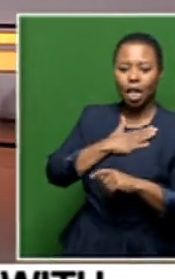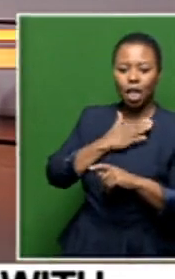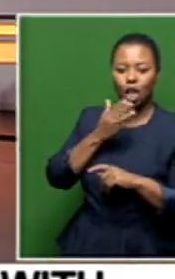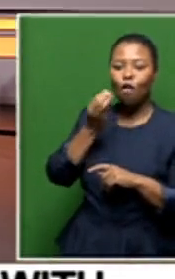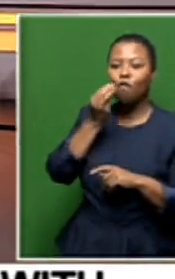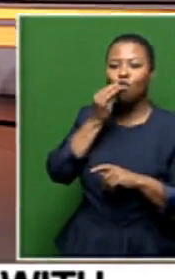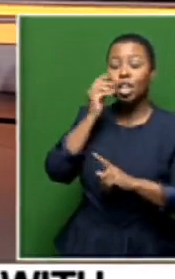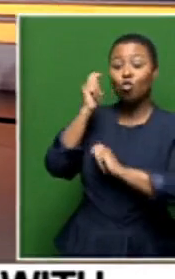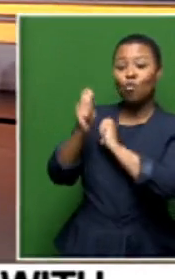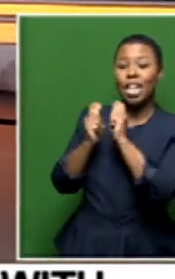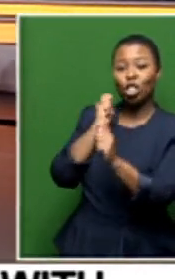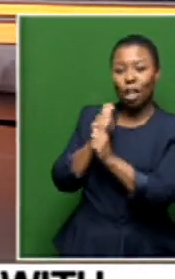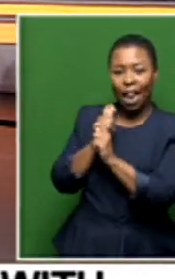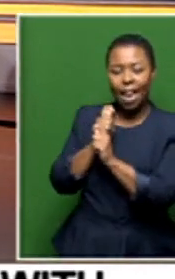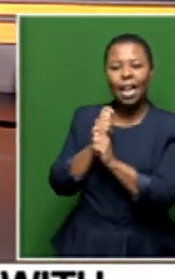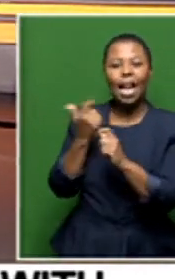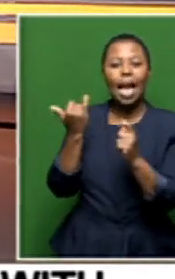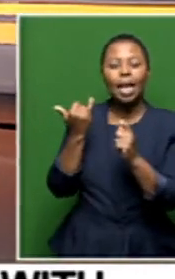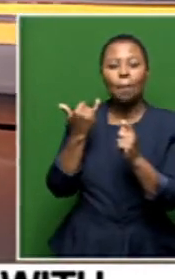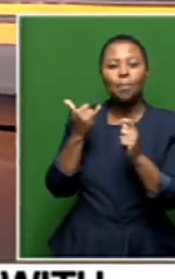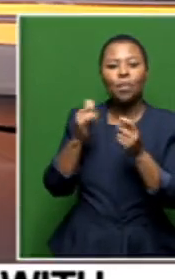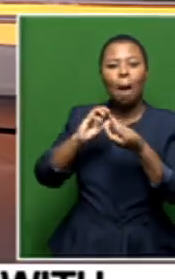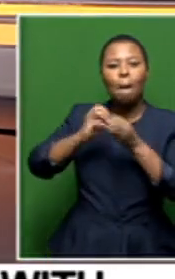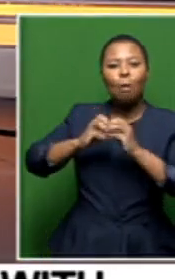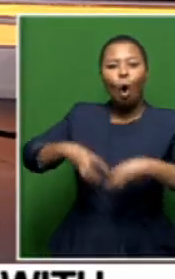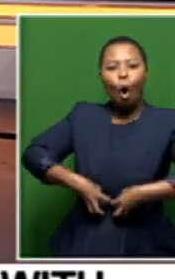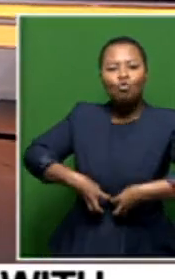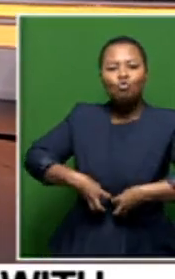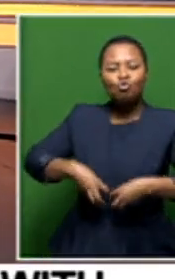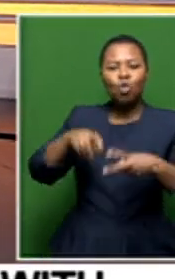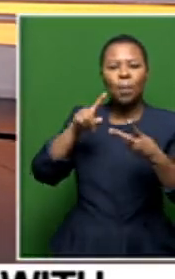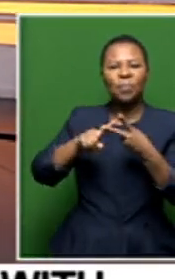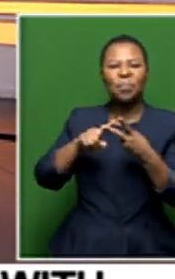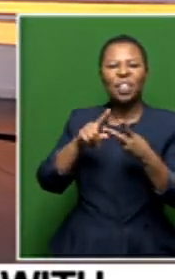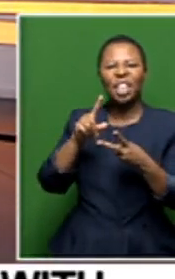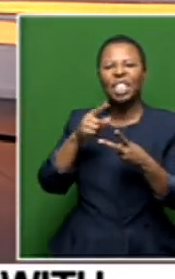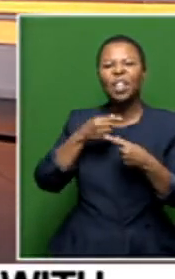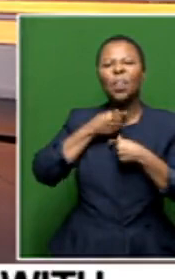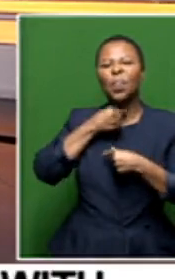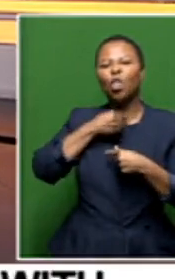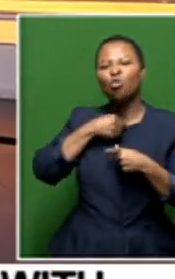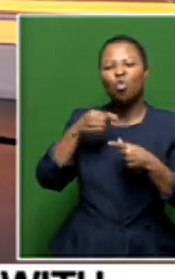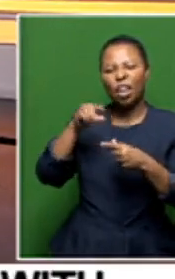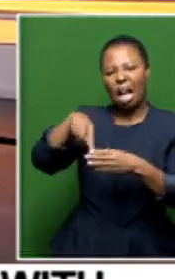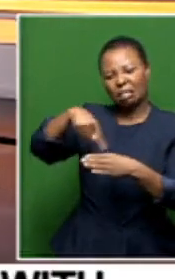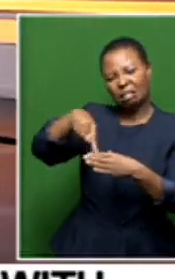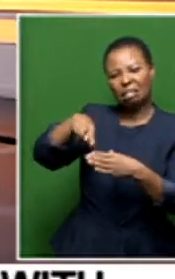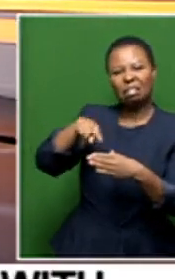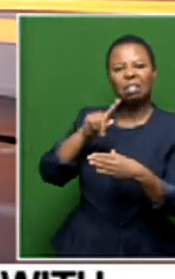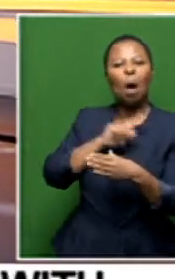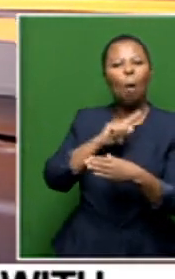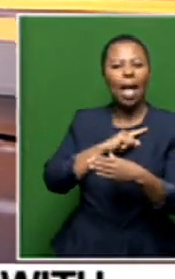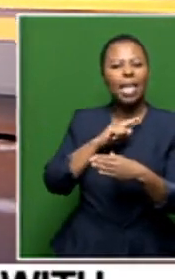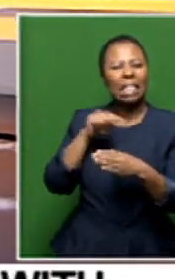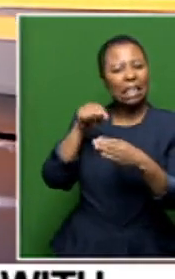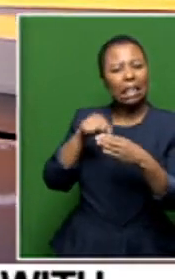food, mainly your mohodu, trotters, because they remind me of